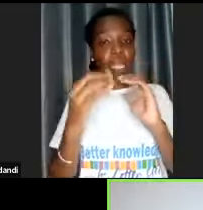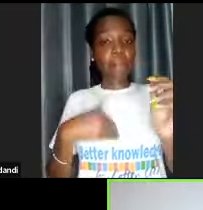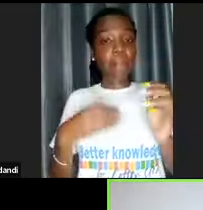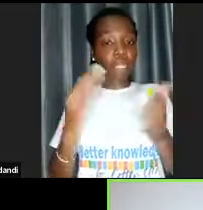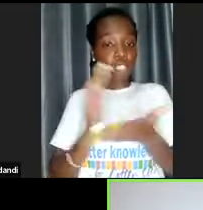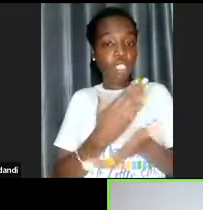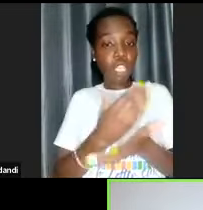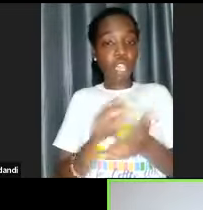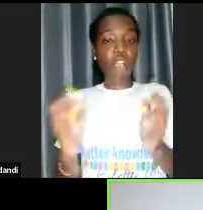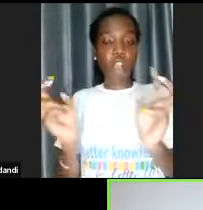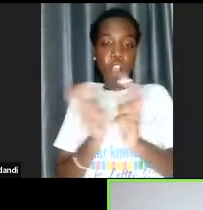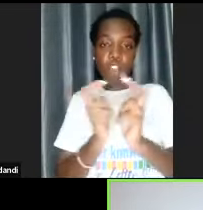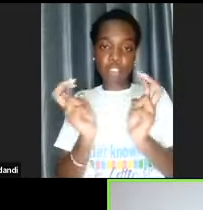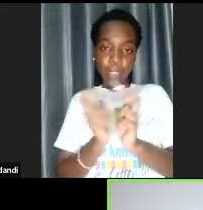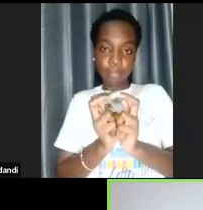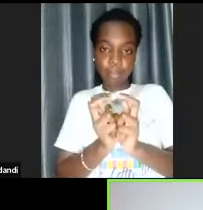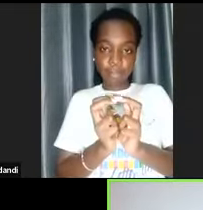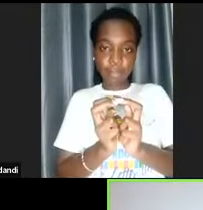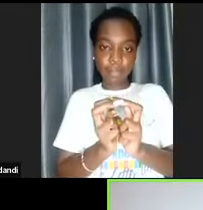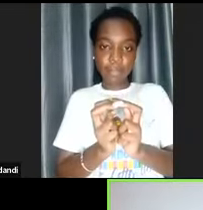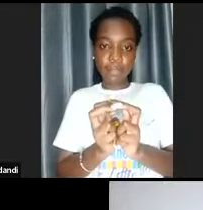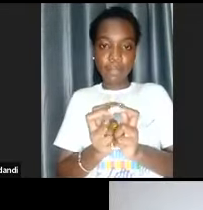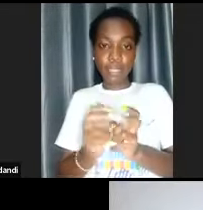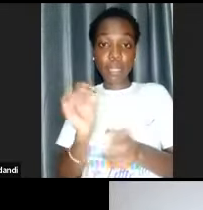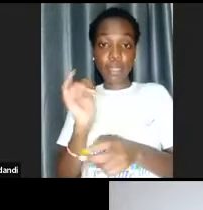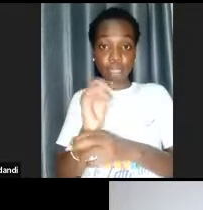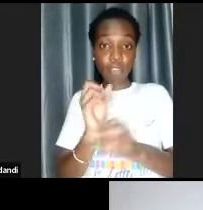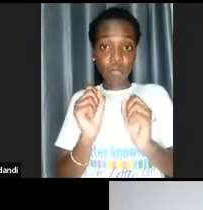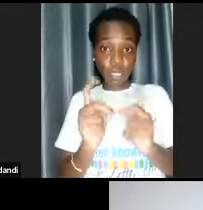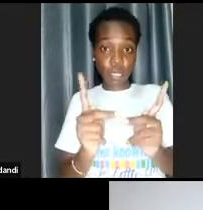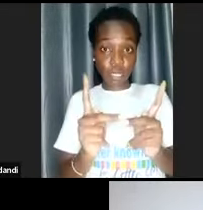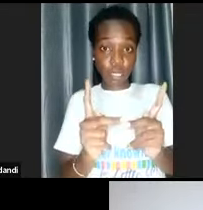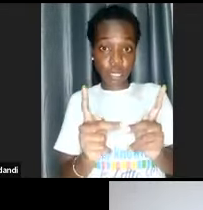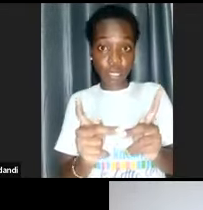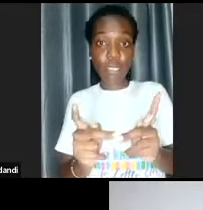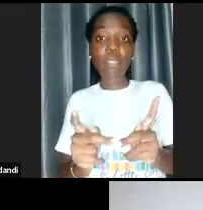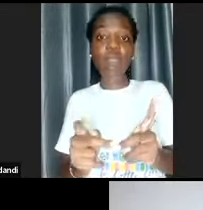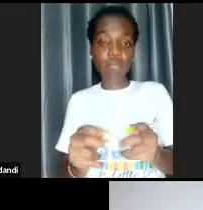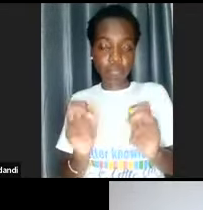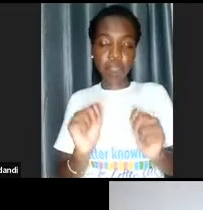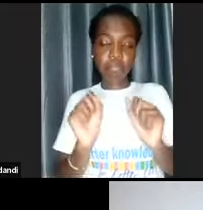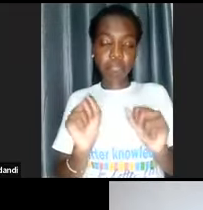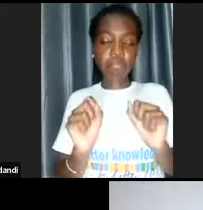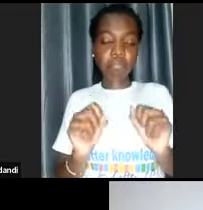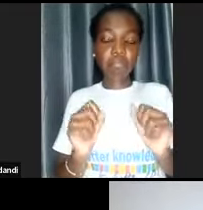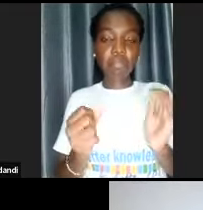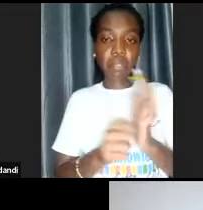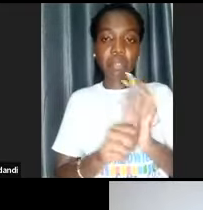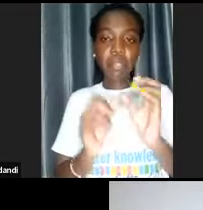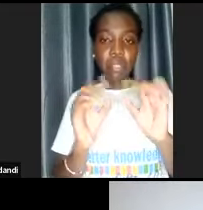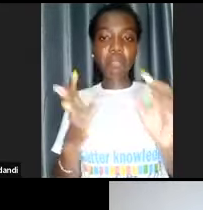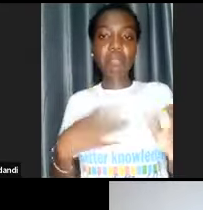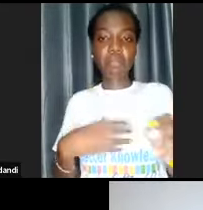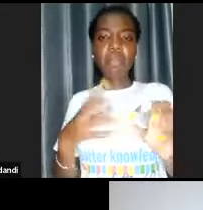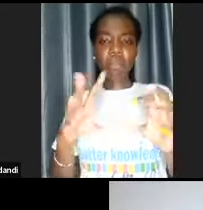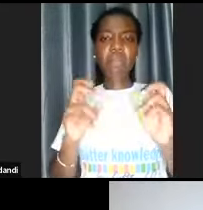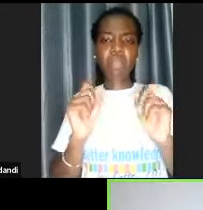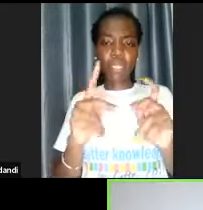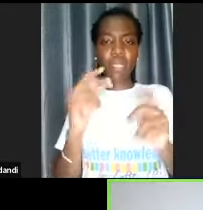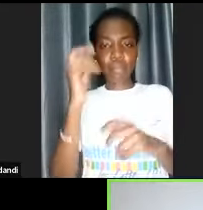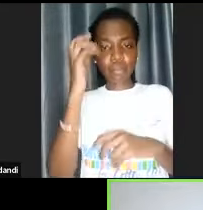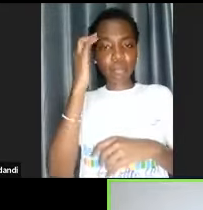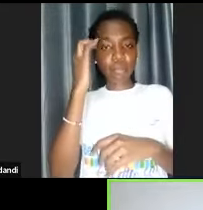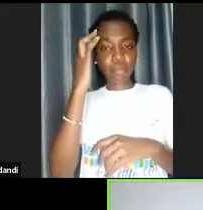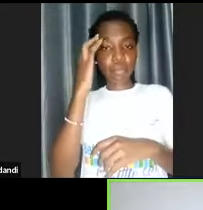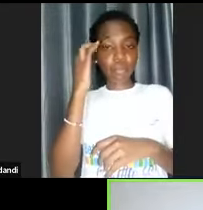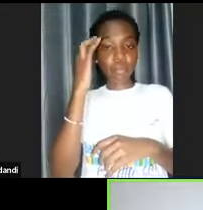contact details. And then, is that okay, Gabriel? Yes, go ahead. If also okay, I can still also project it, just in case people may